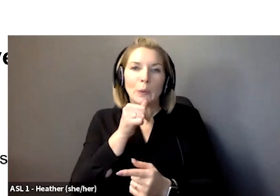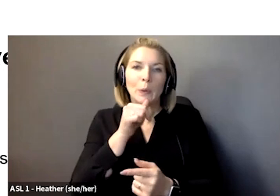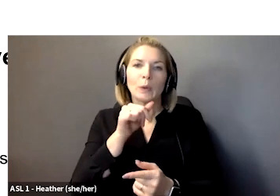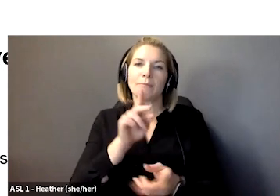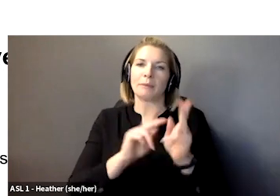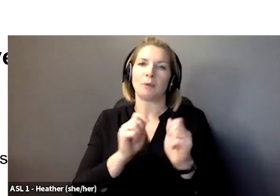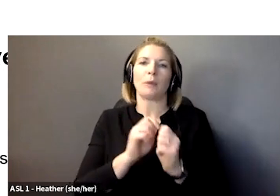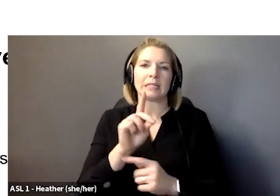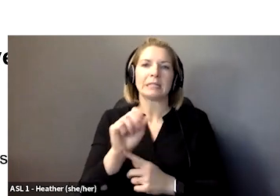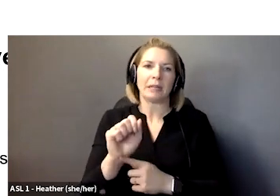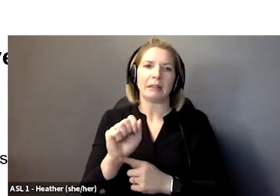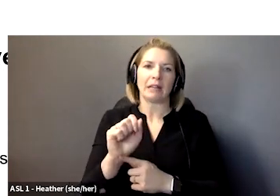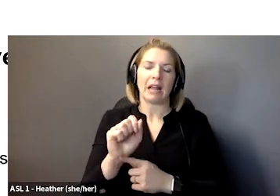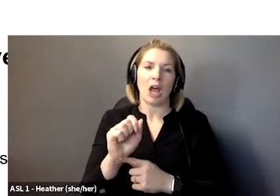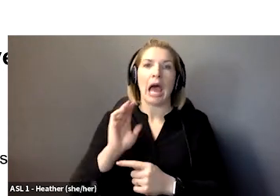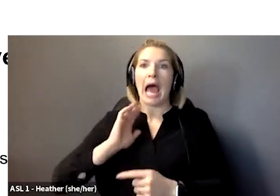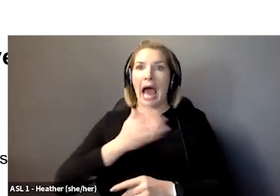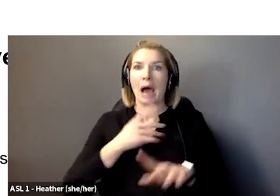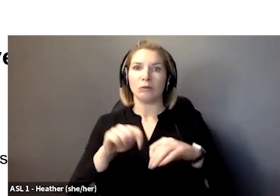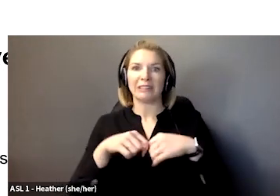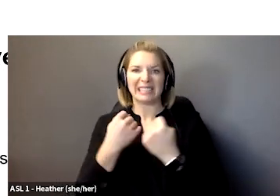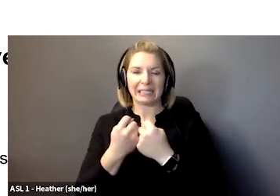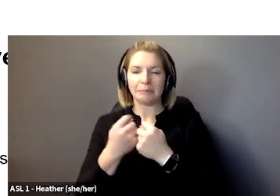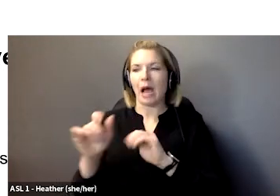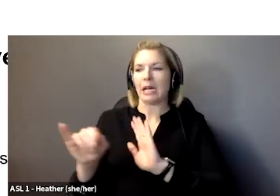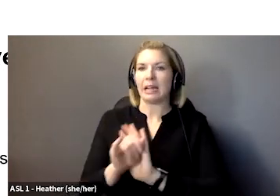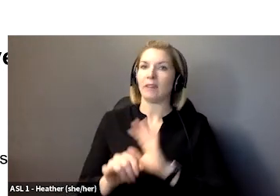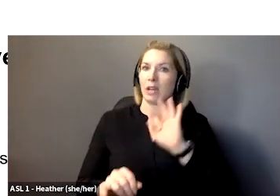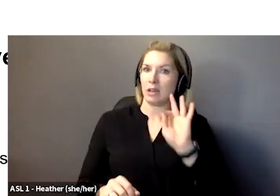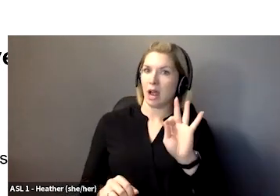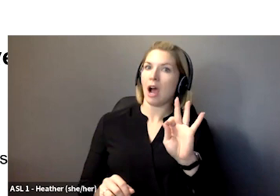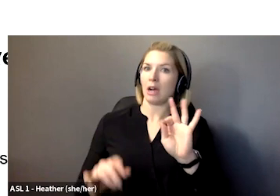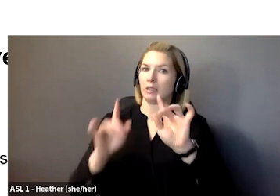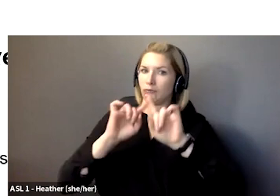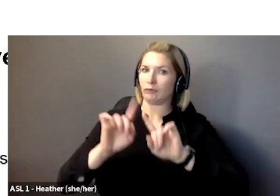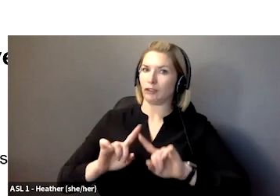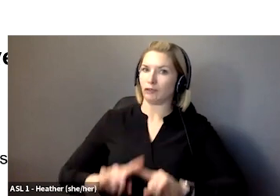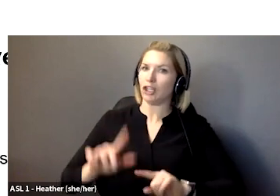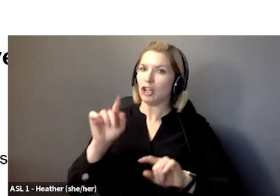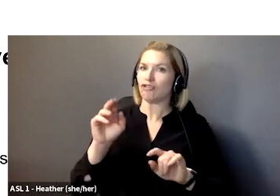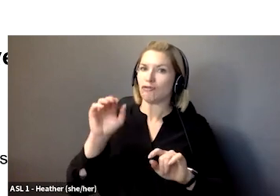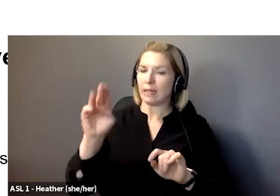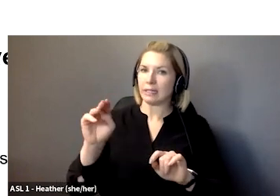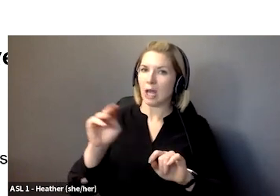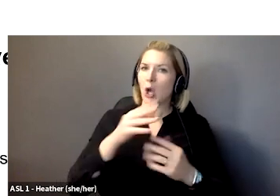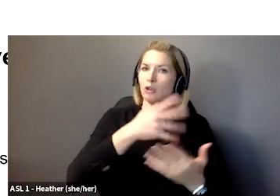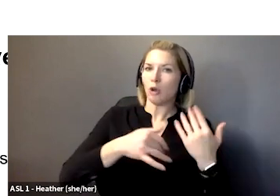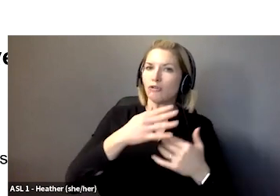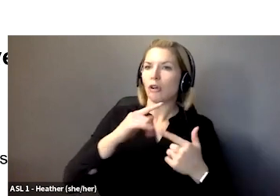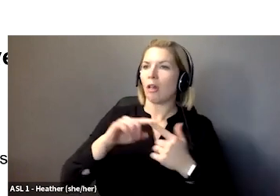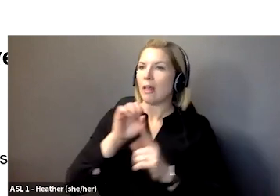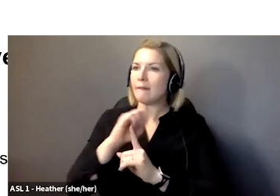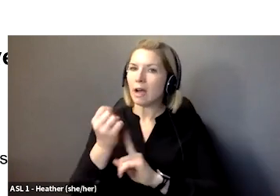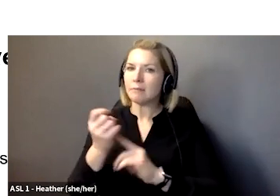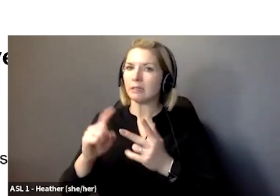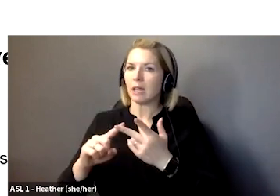team identified 9 key macro trends representing social, technological, political, as well as environmental domains